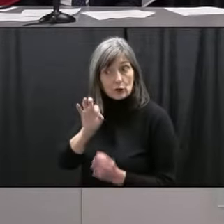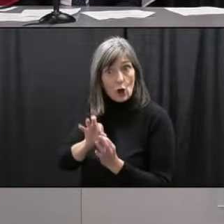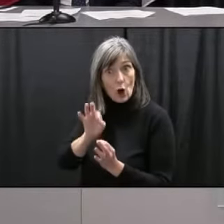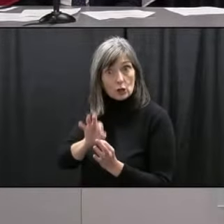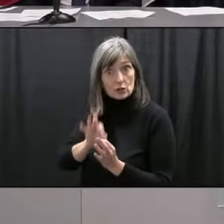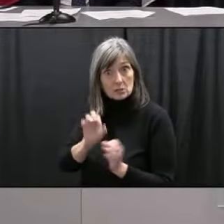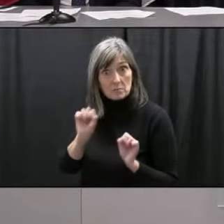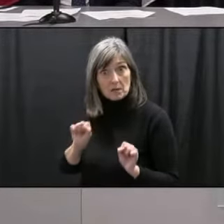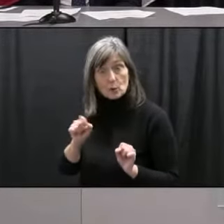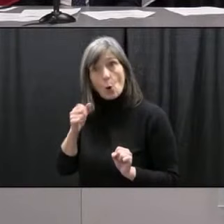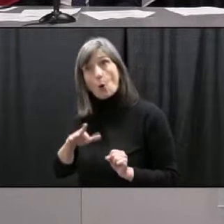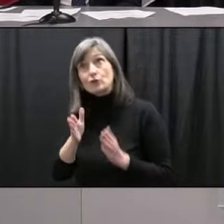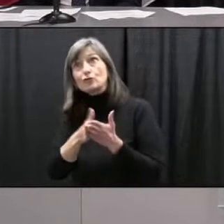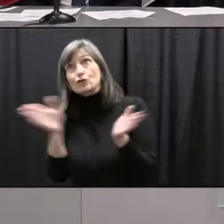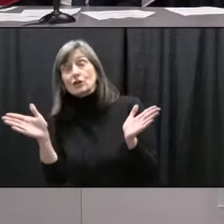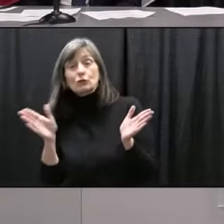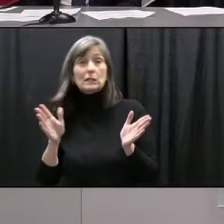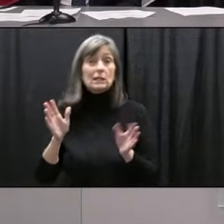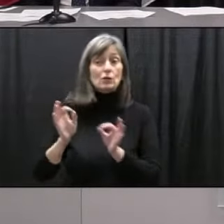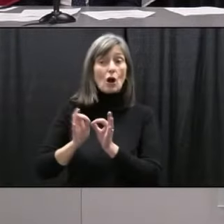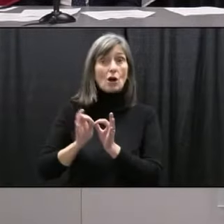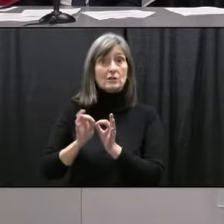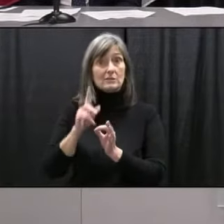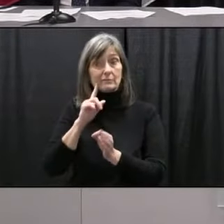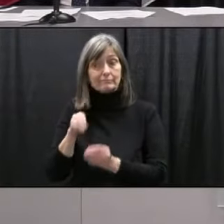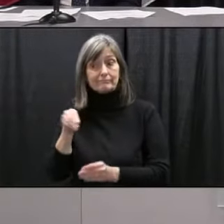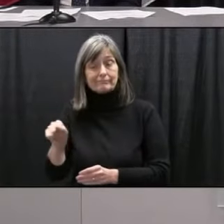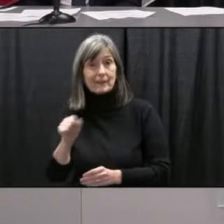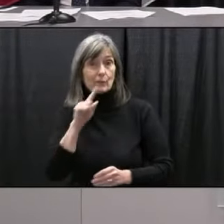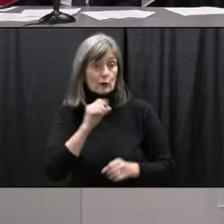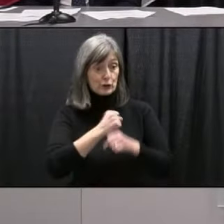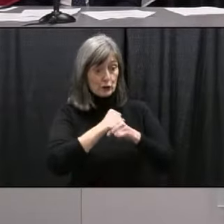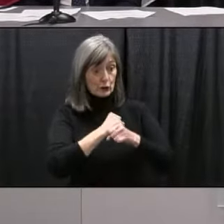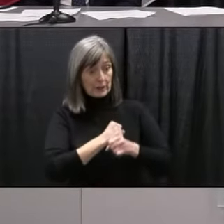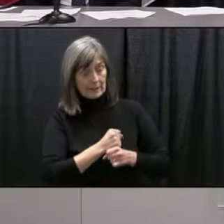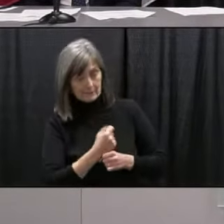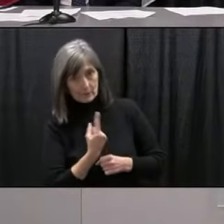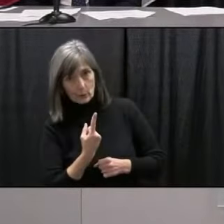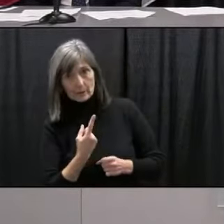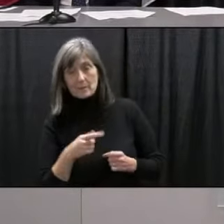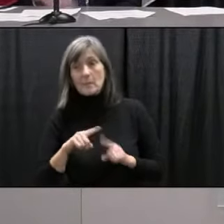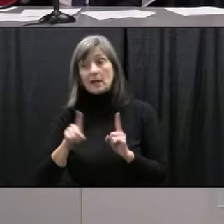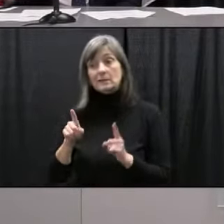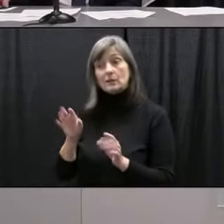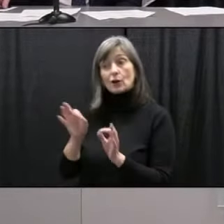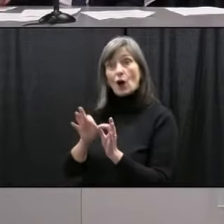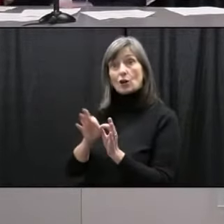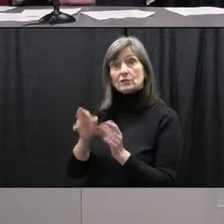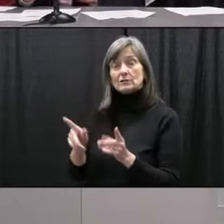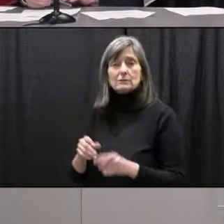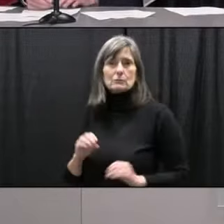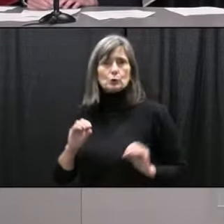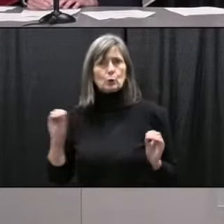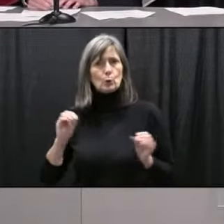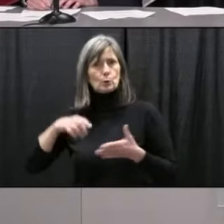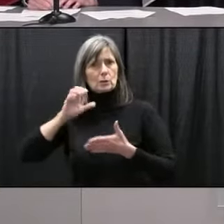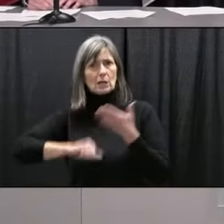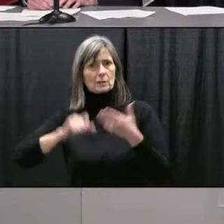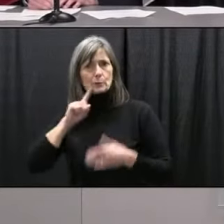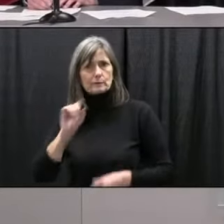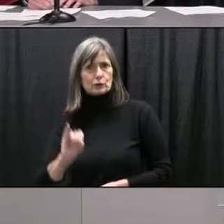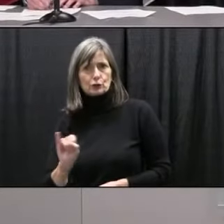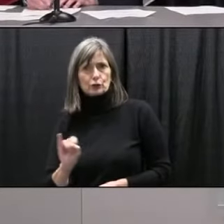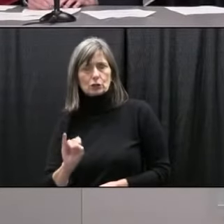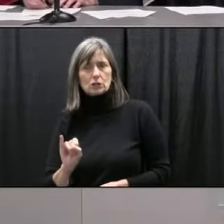what all of this could cost the province, not just security-wise, but financially? there is no deductible on the insurance, and we've